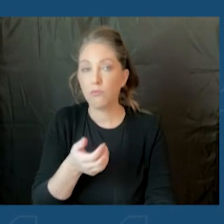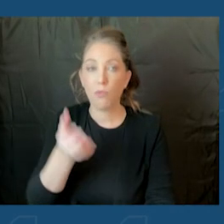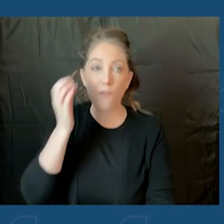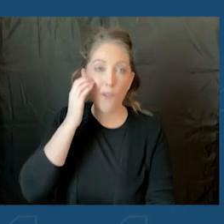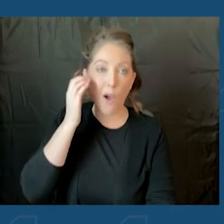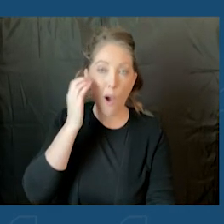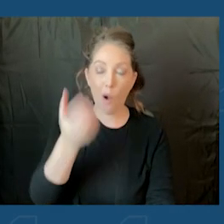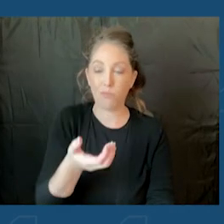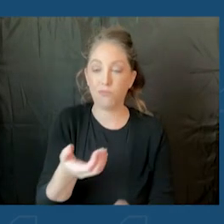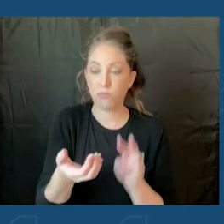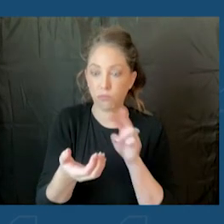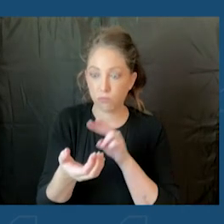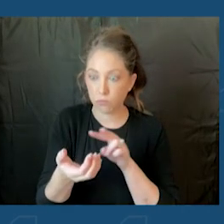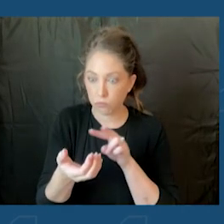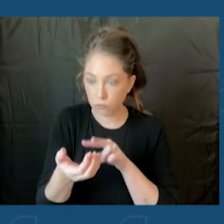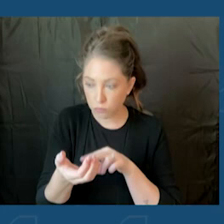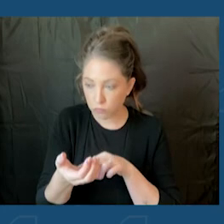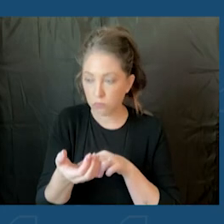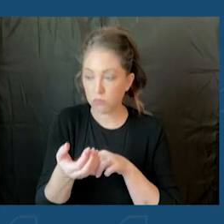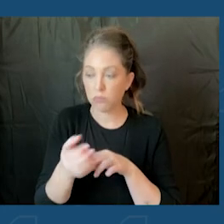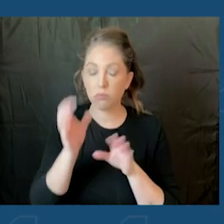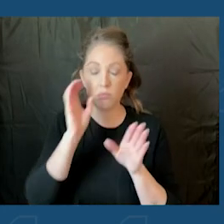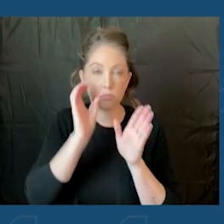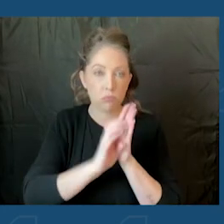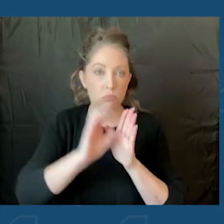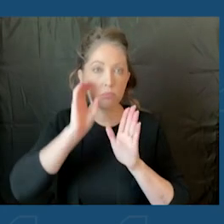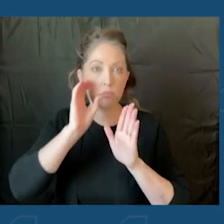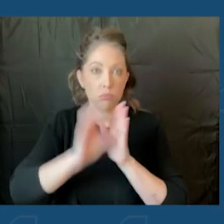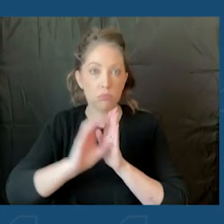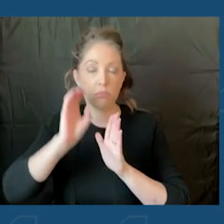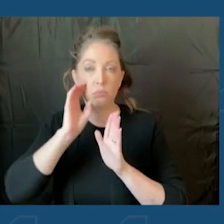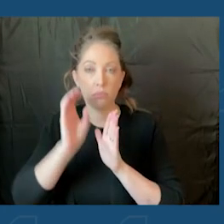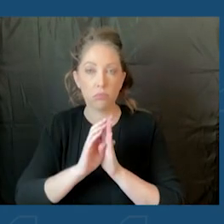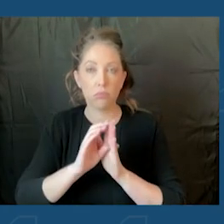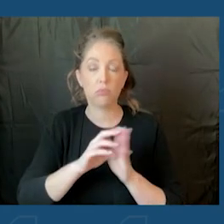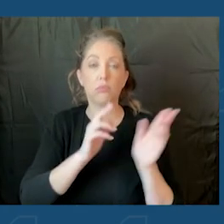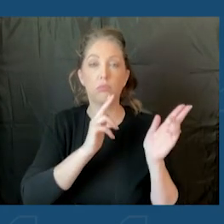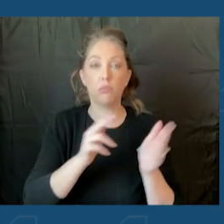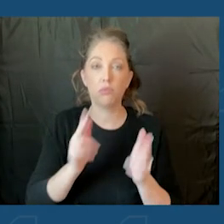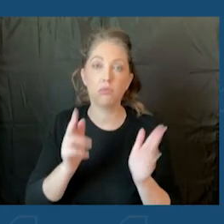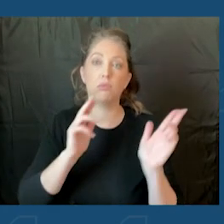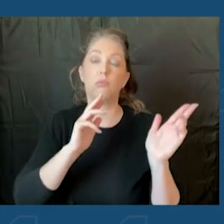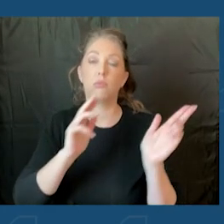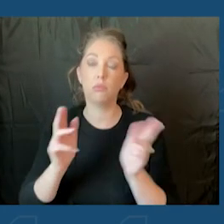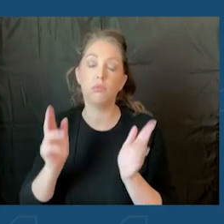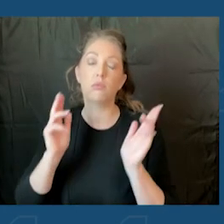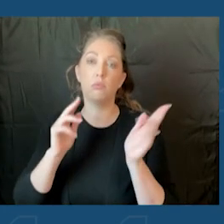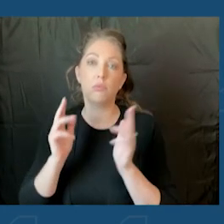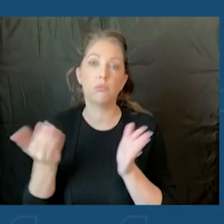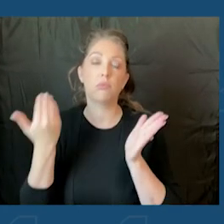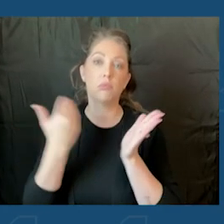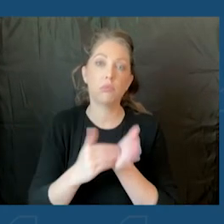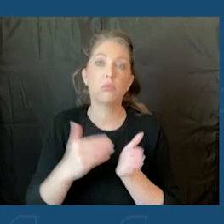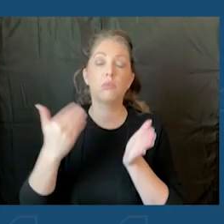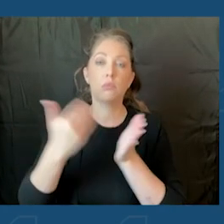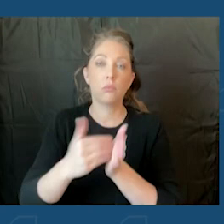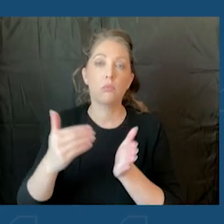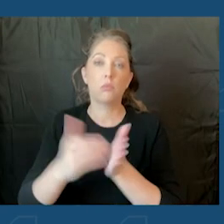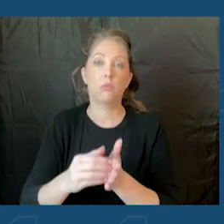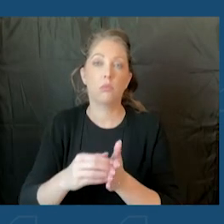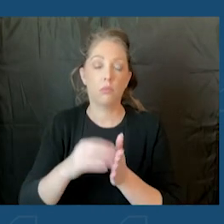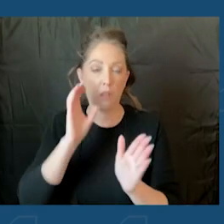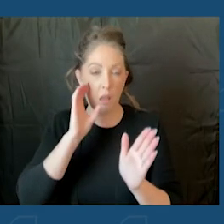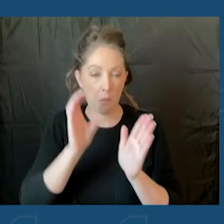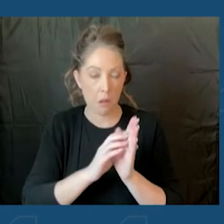the images of one mass shooting after another, the images of gun violence